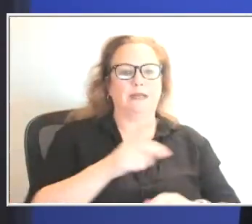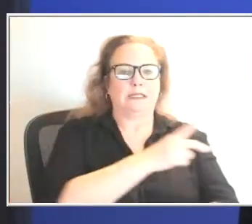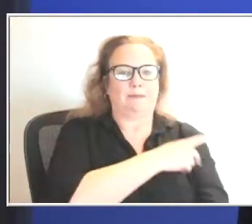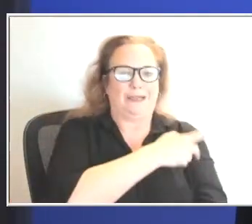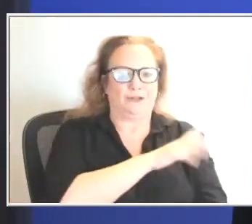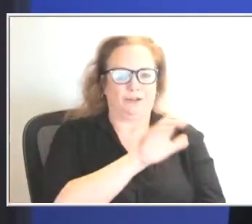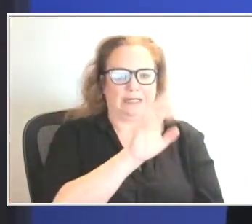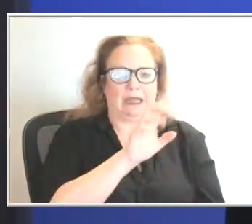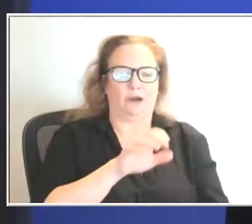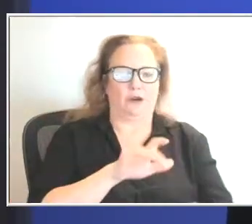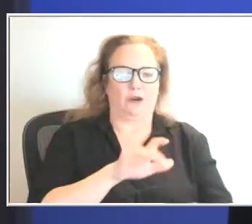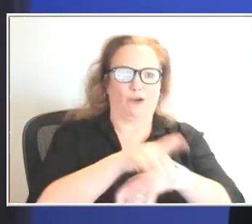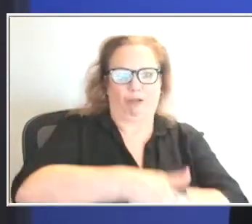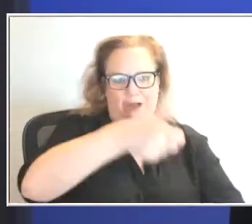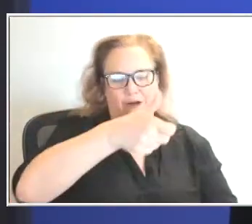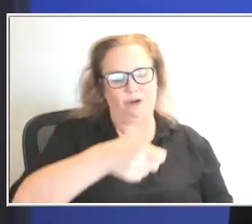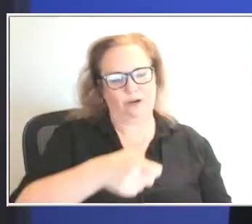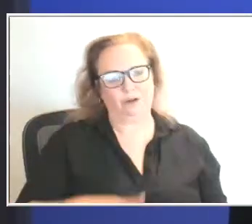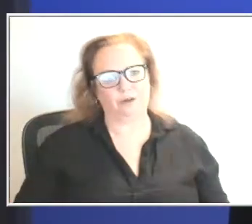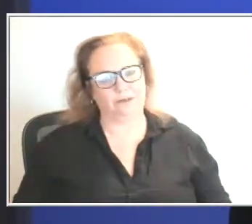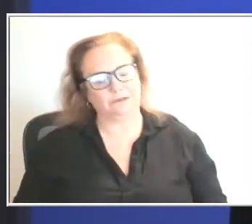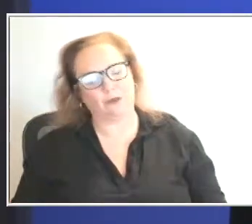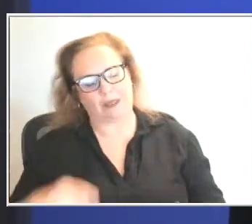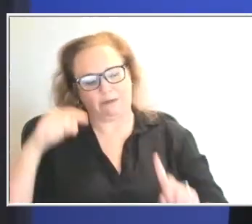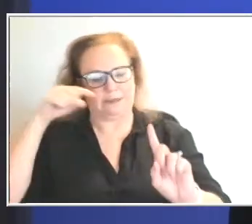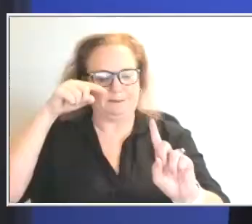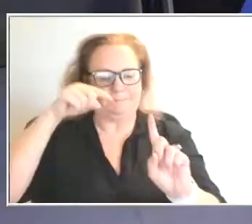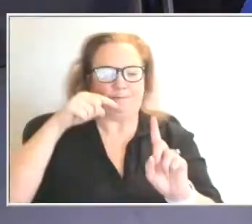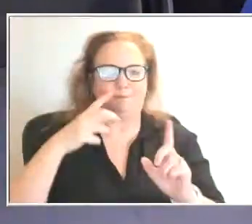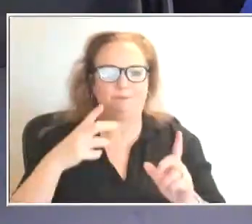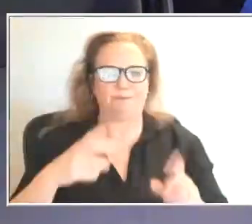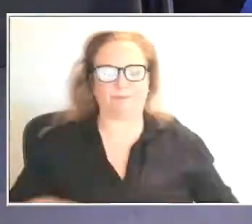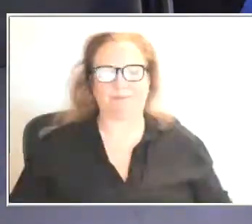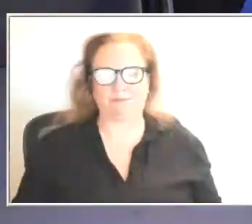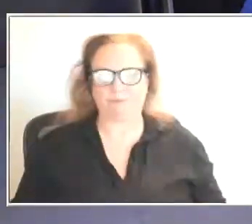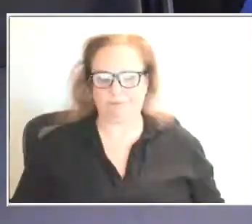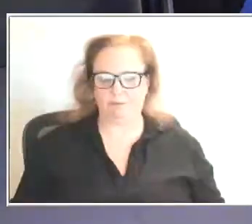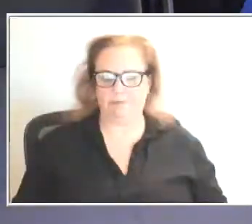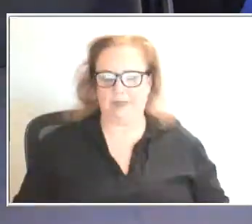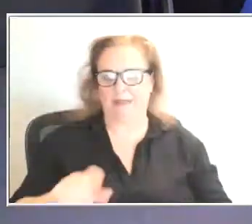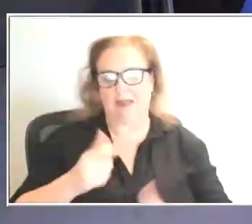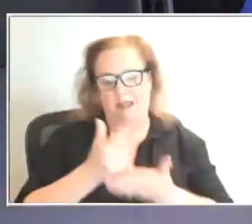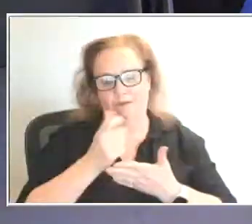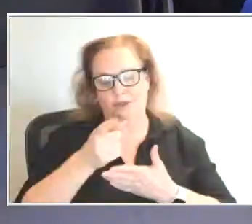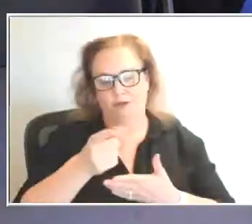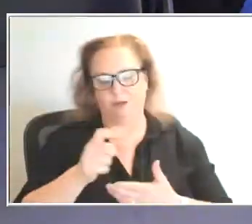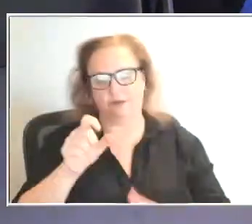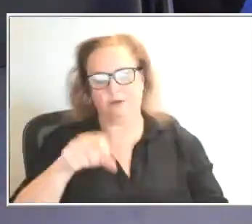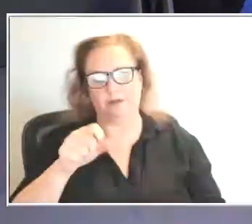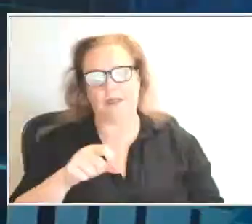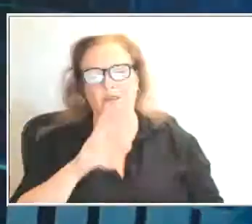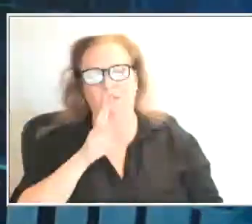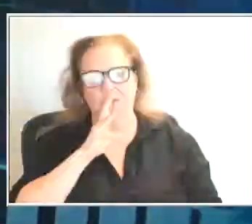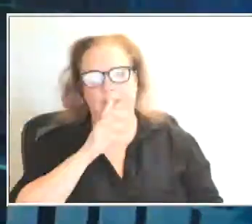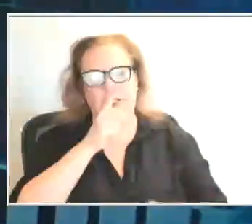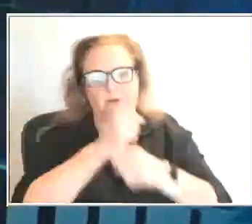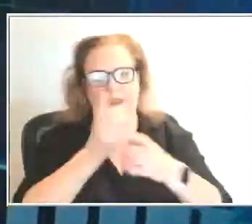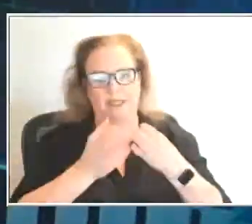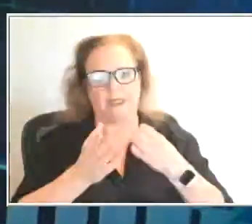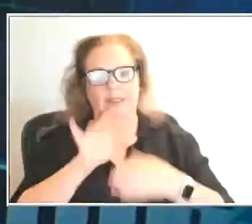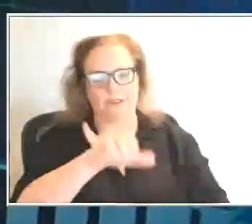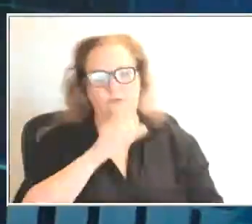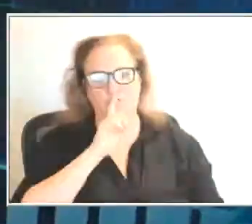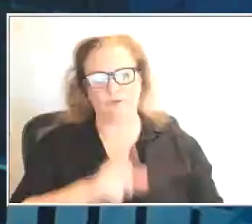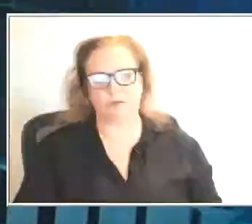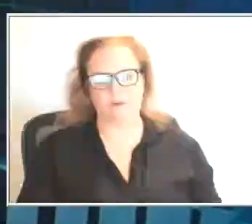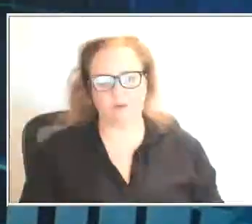sooner. So that was the whole purpose behind that it. worked well for you. She's speaking right to actually how it is.